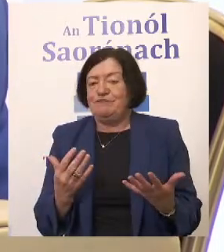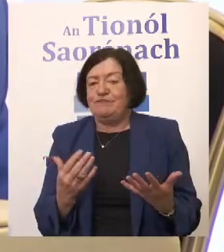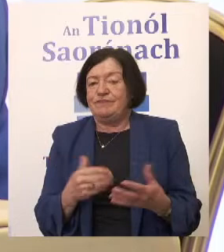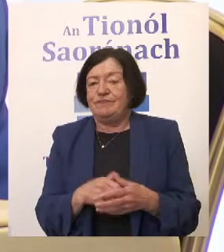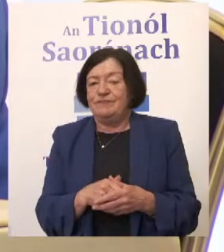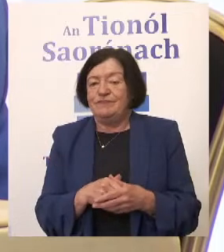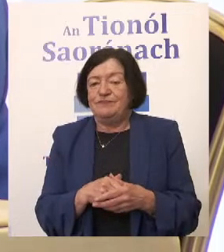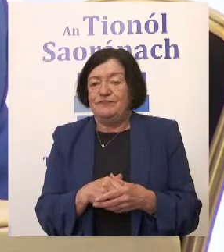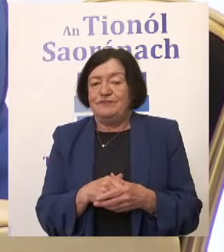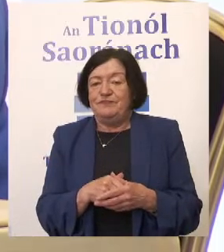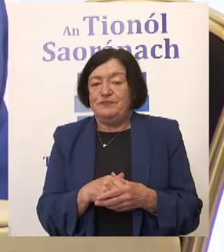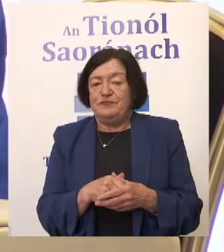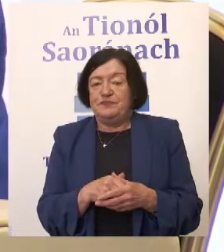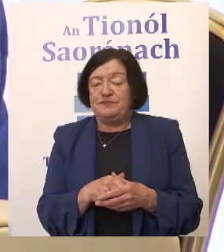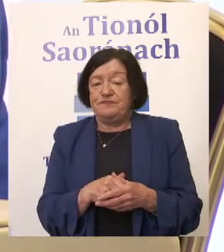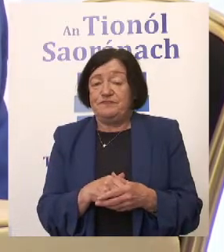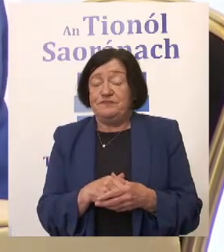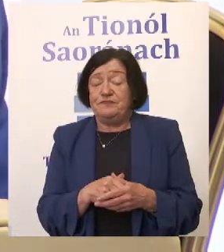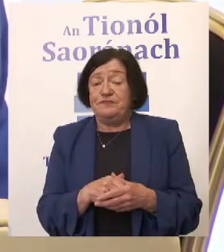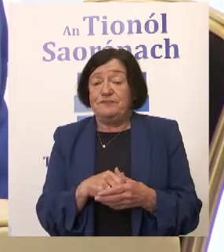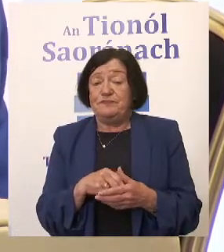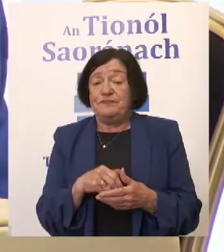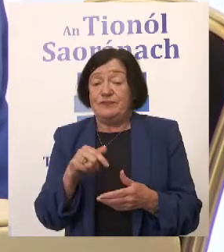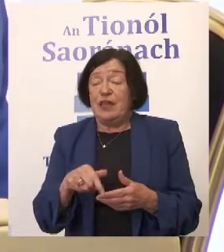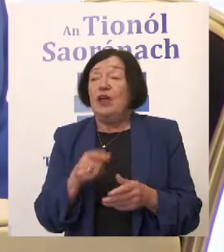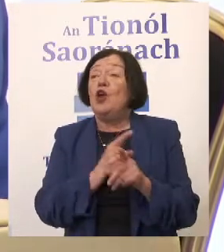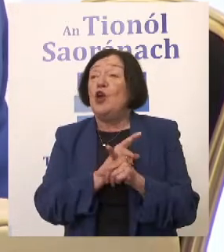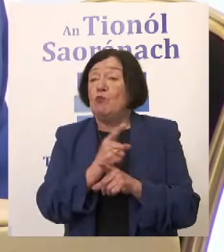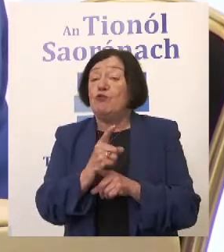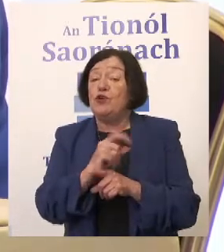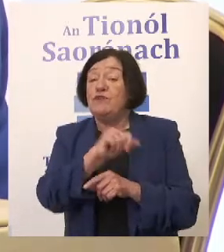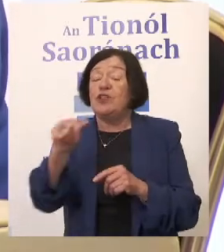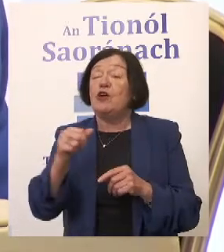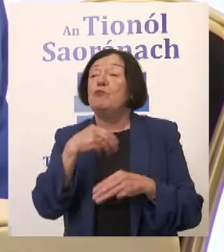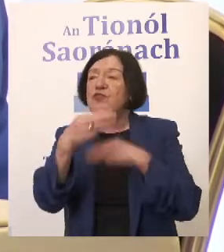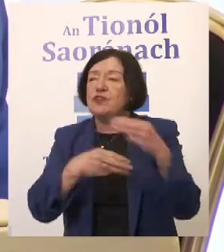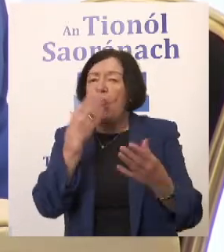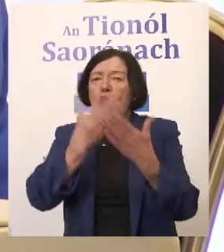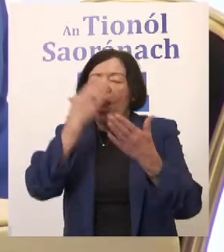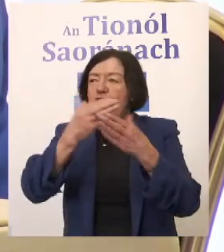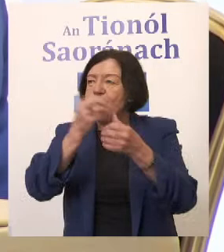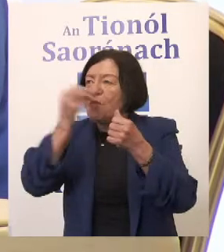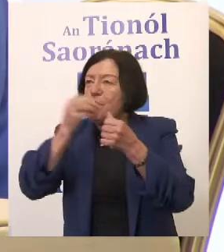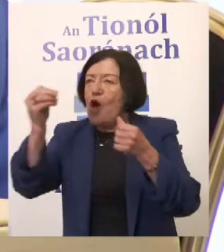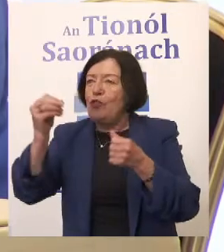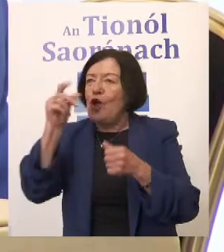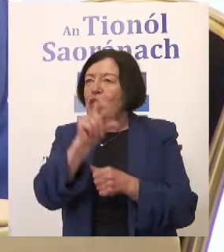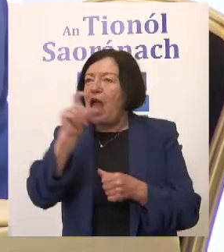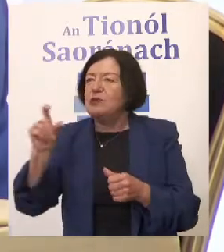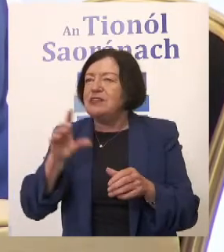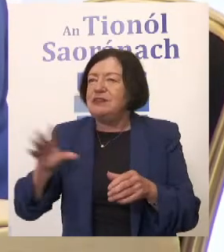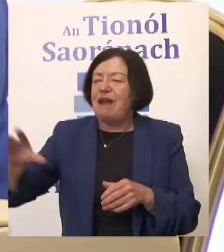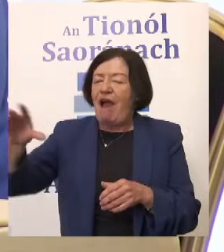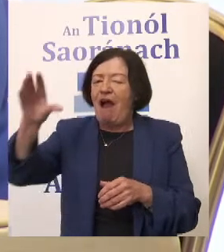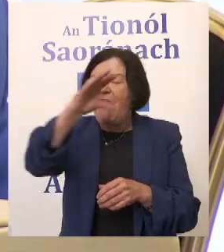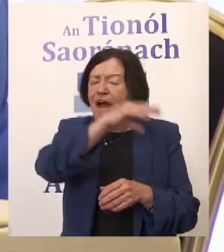of things, but they could certainly improve some of their procedures, learn from other local authorities. But I don't think